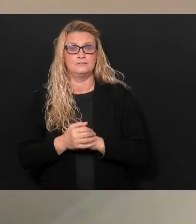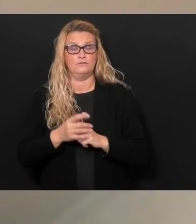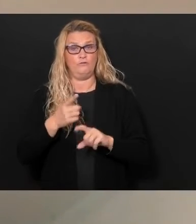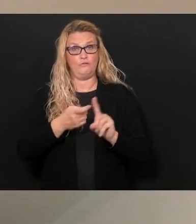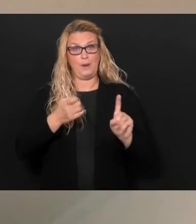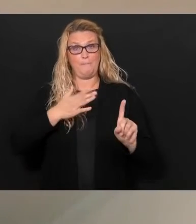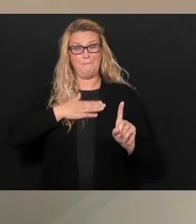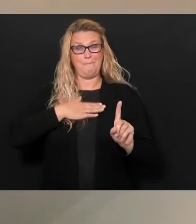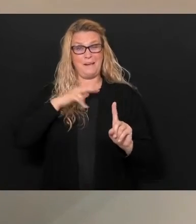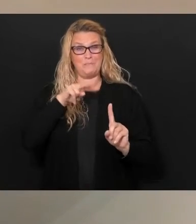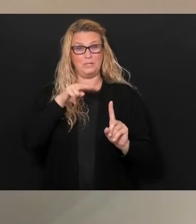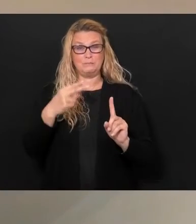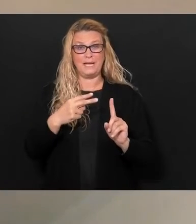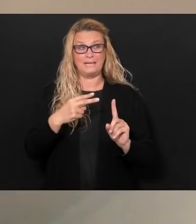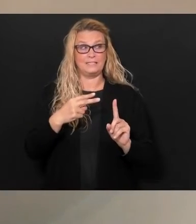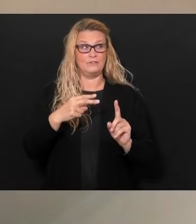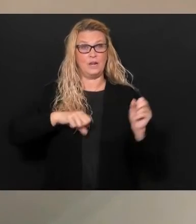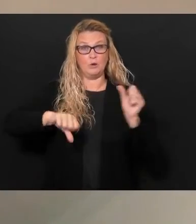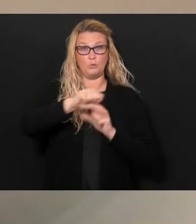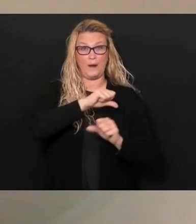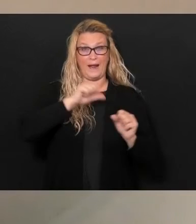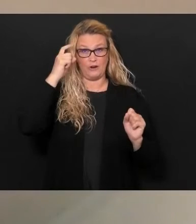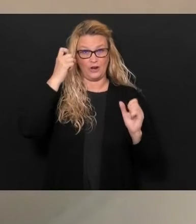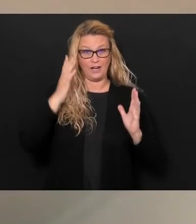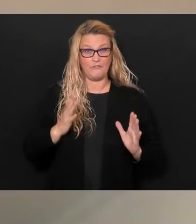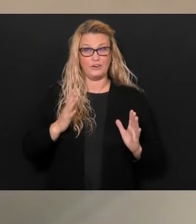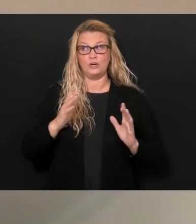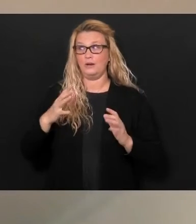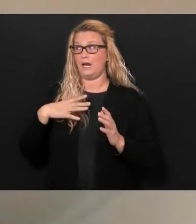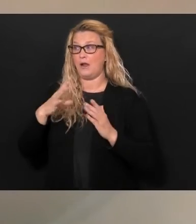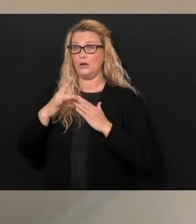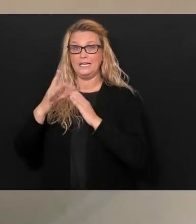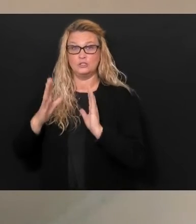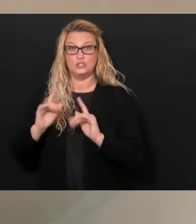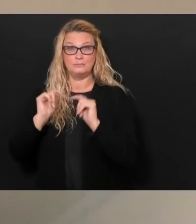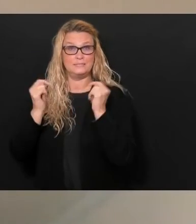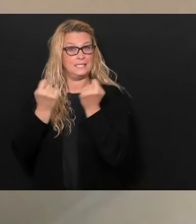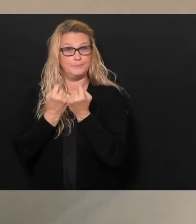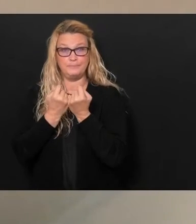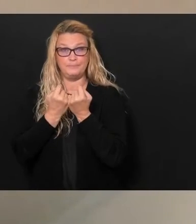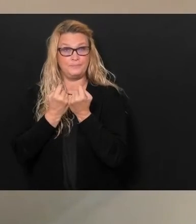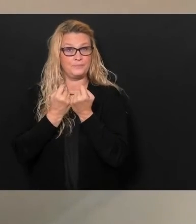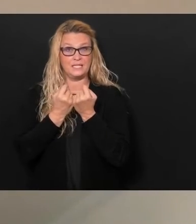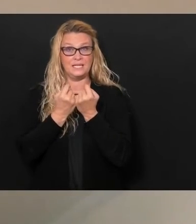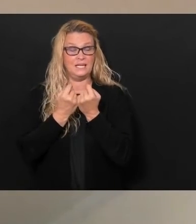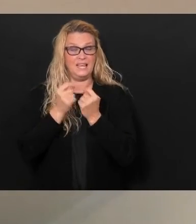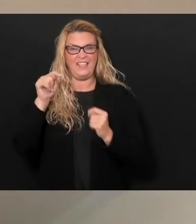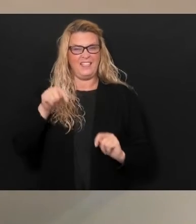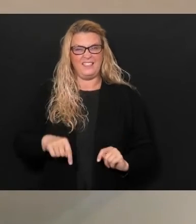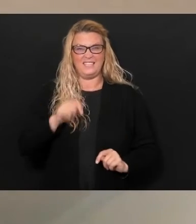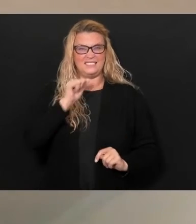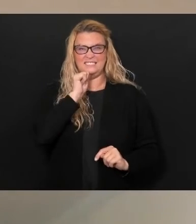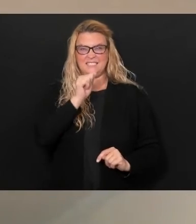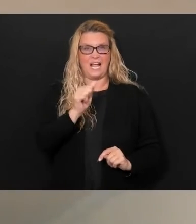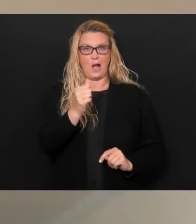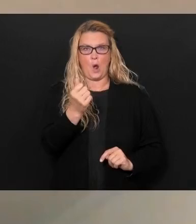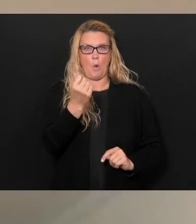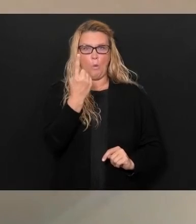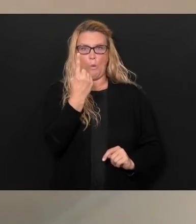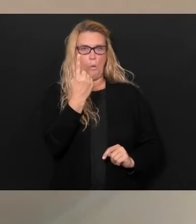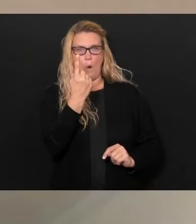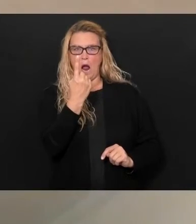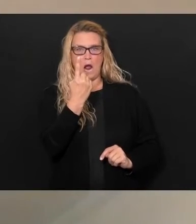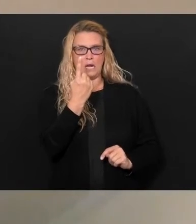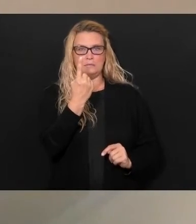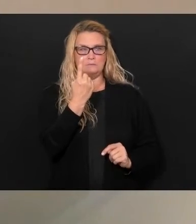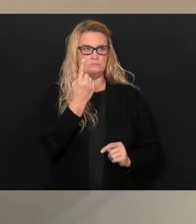perspective and being around the governor a lot and our leadership team, this is not a simple equation, and trying